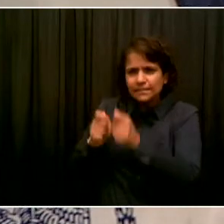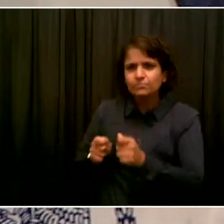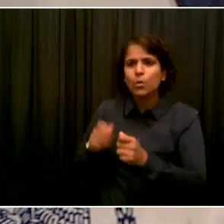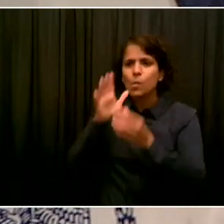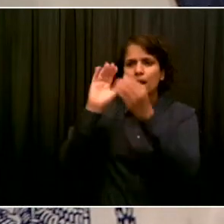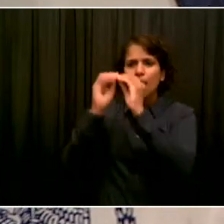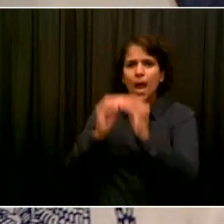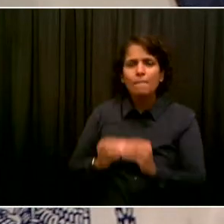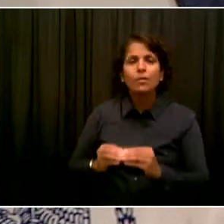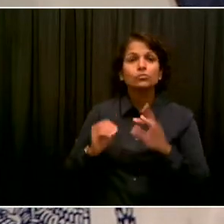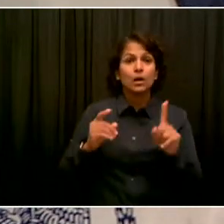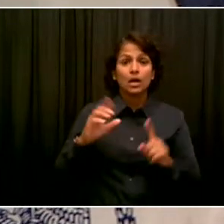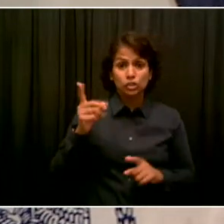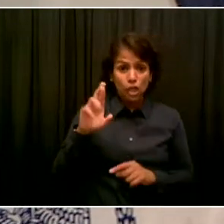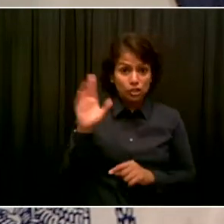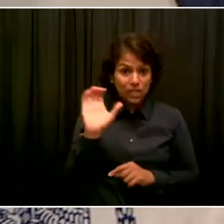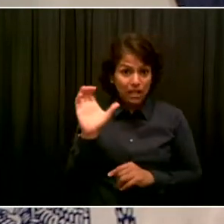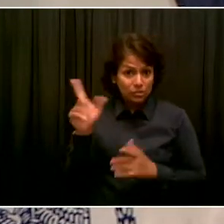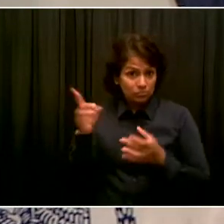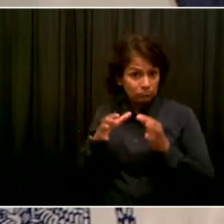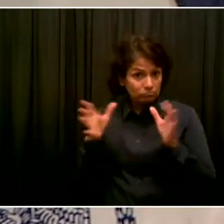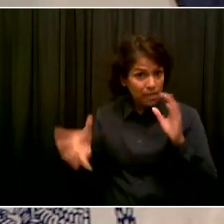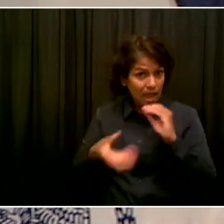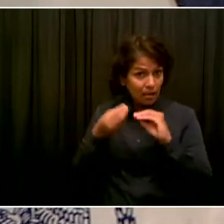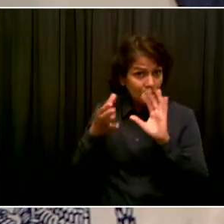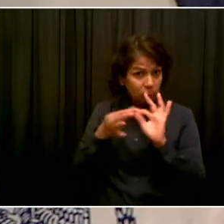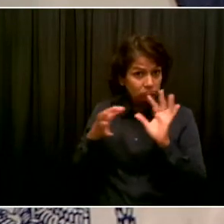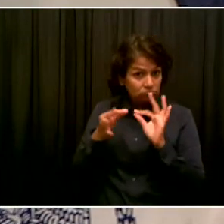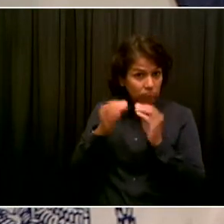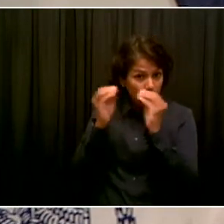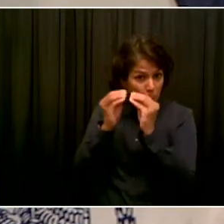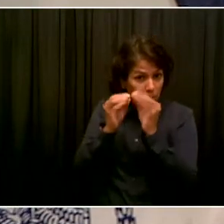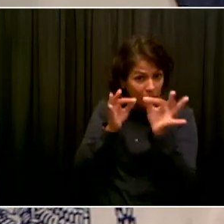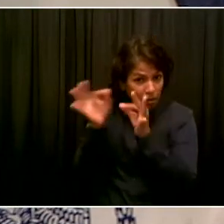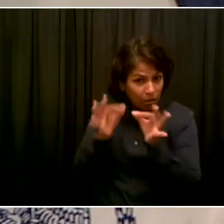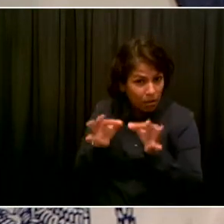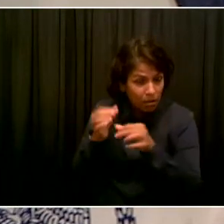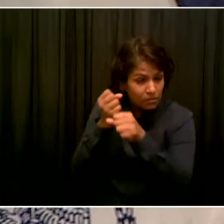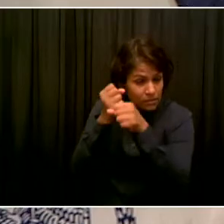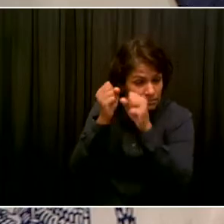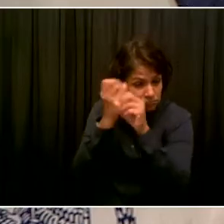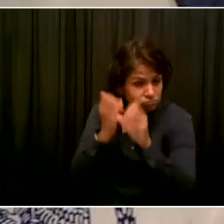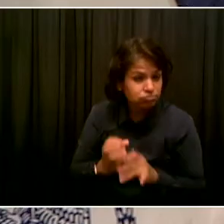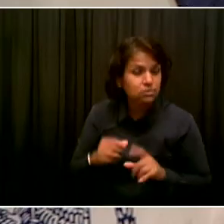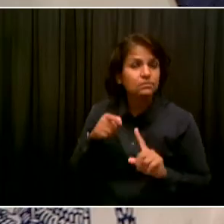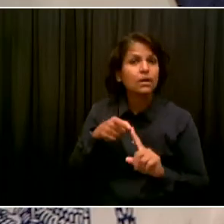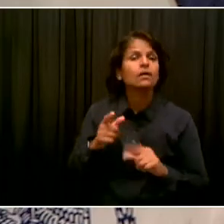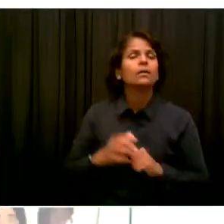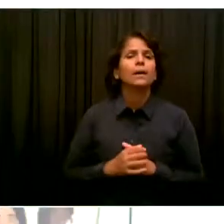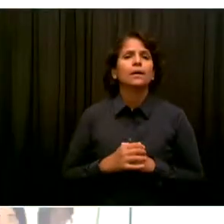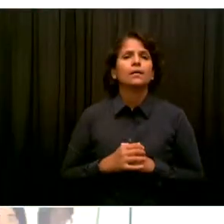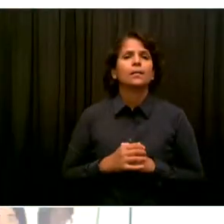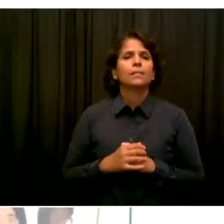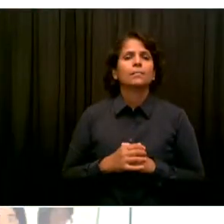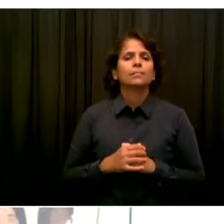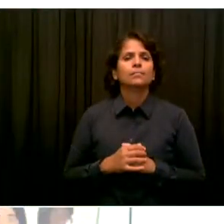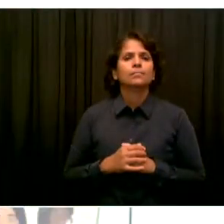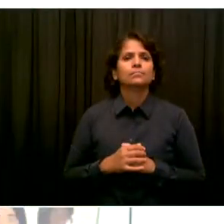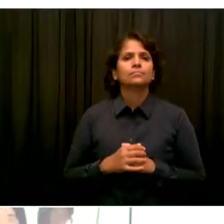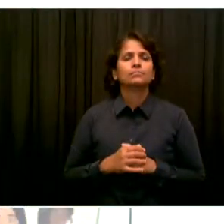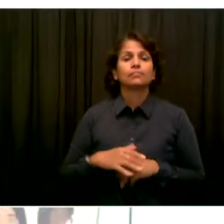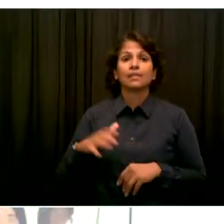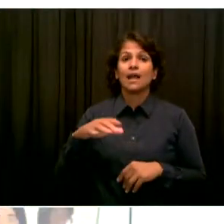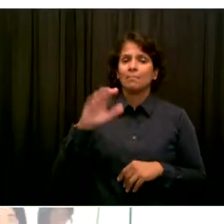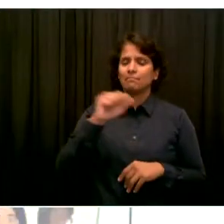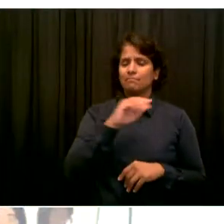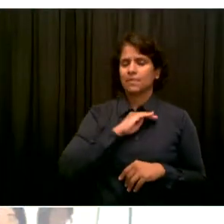it, what's going on with youth vaccination? Thanks, Mr. Mayor, and thank you, Christina, for the question. We'll certainly be